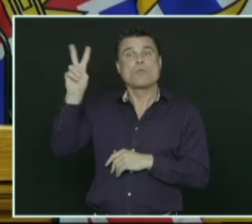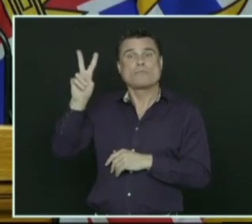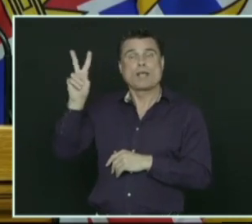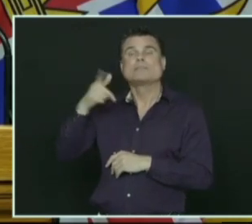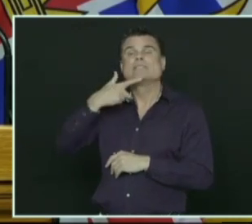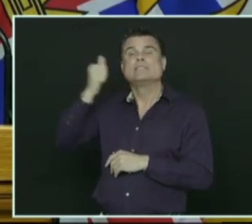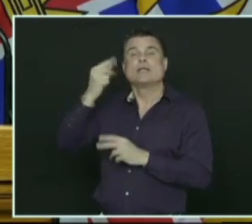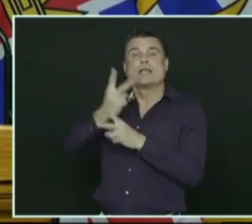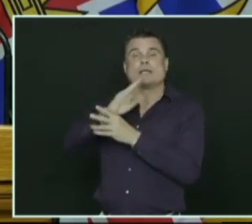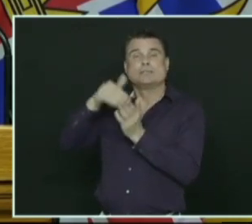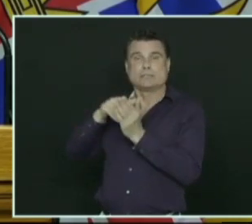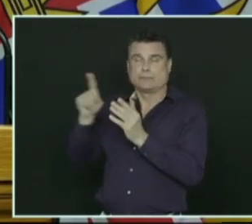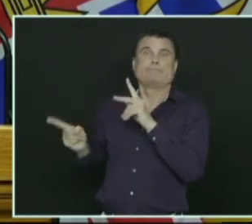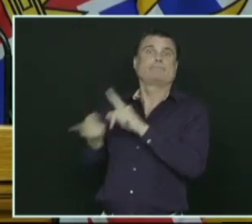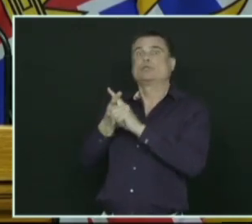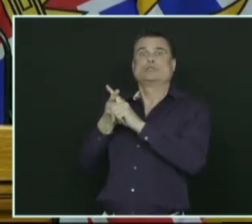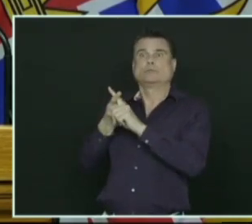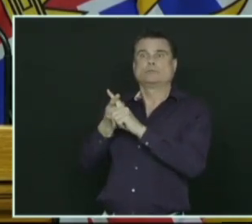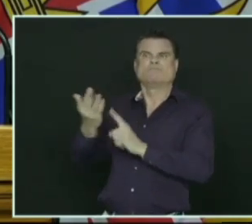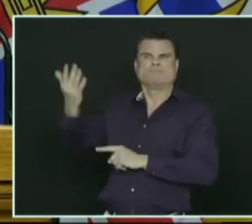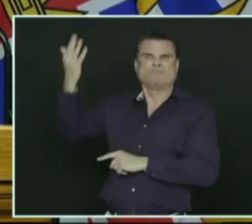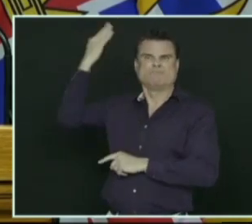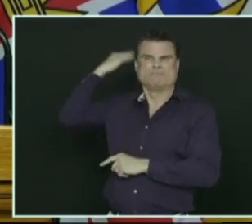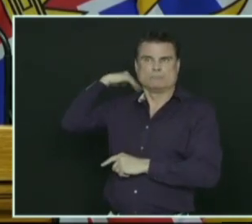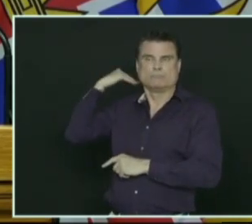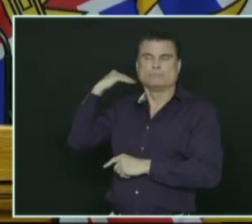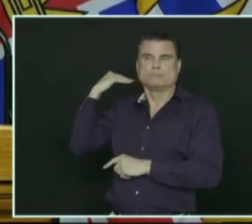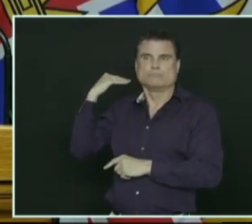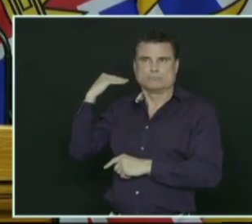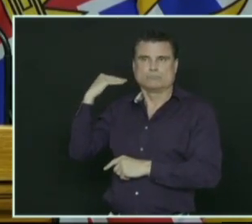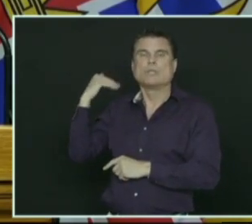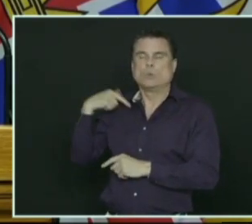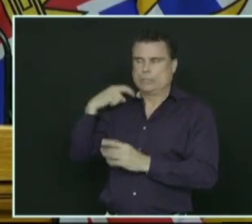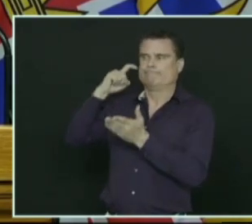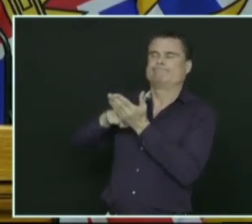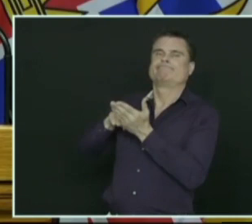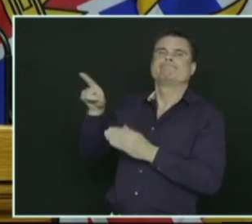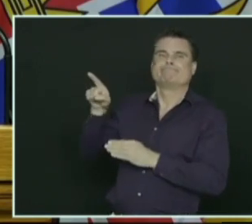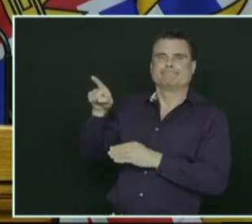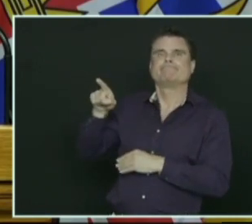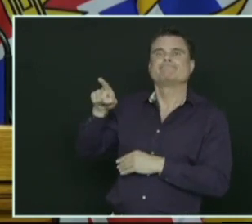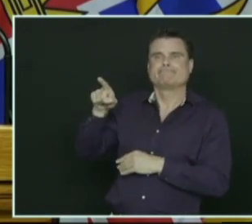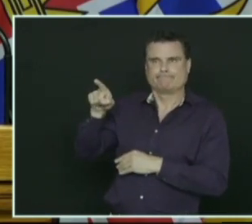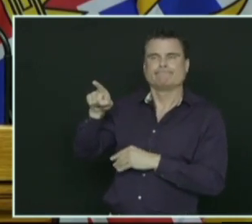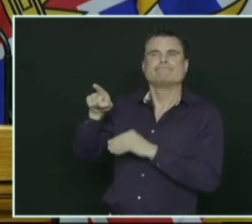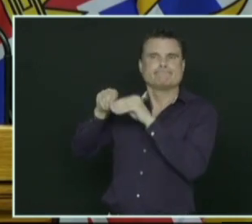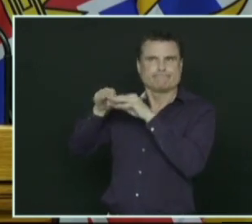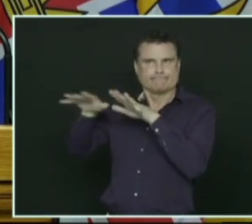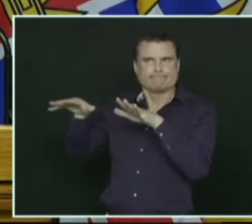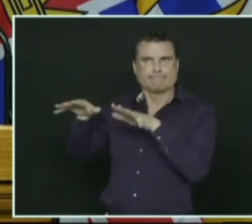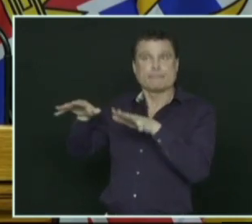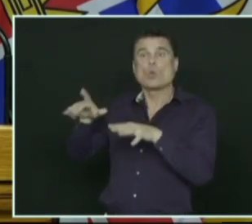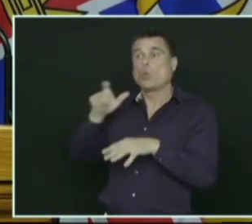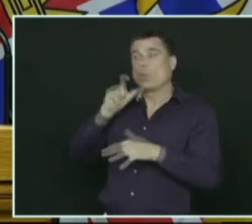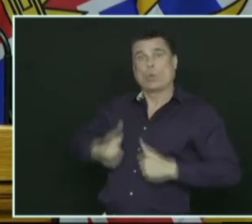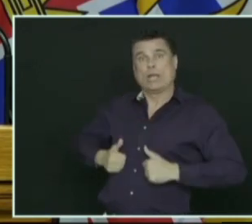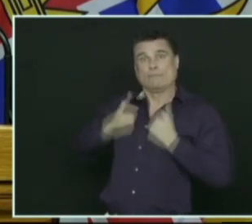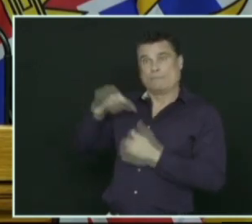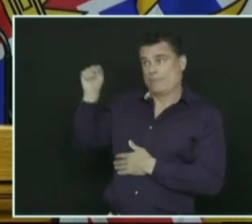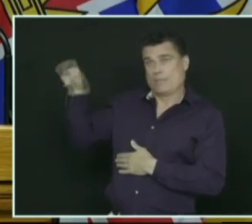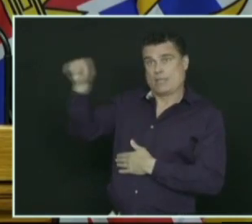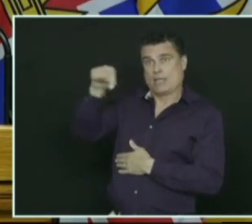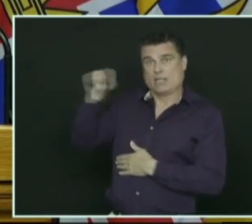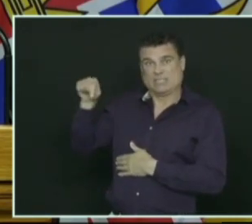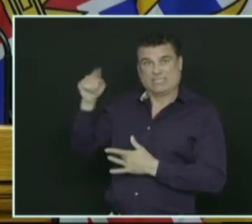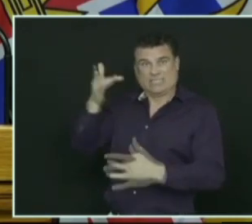exposed are tested and are isolated if need be. So it is incredibly challenging once you start having an outbreak,